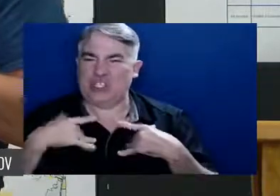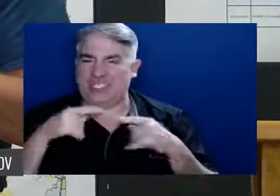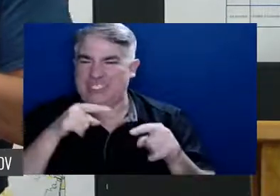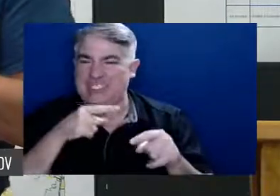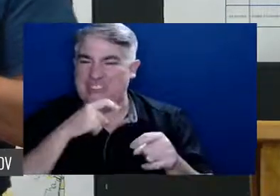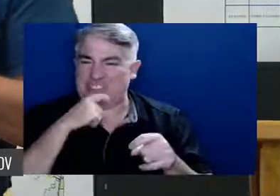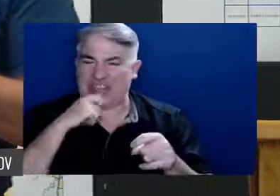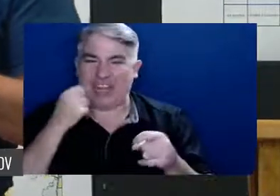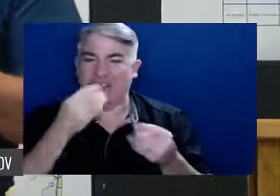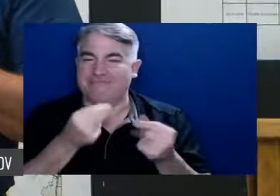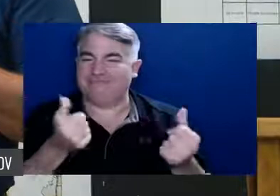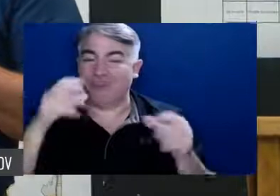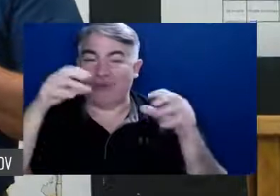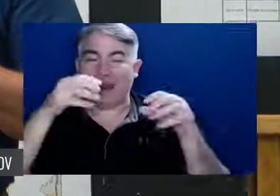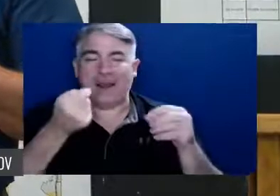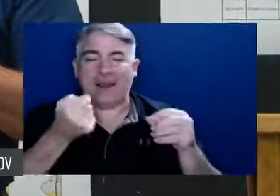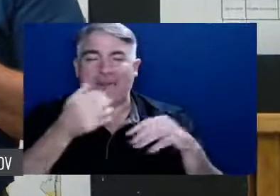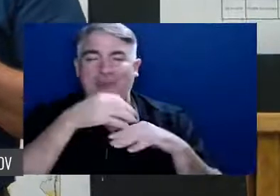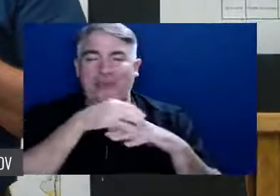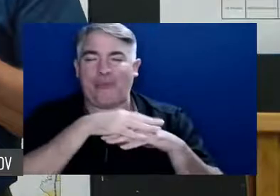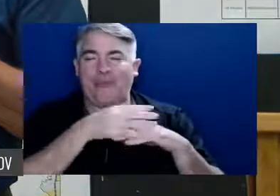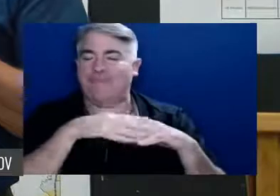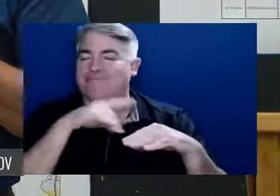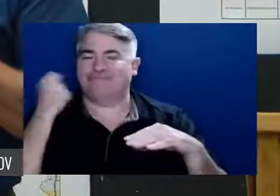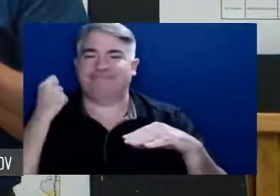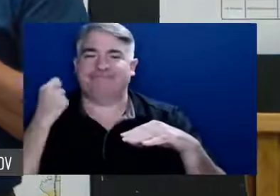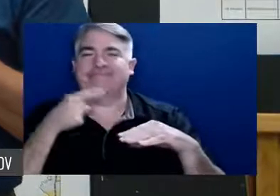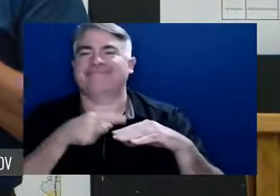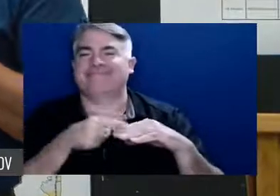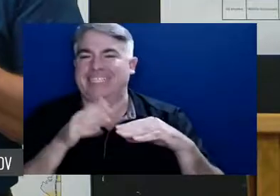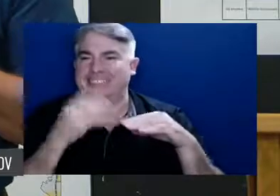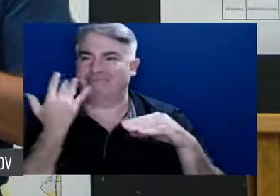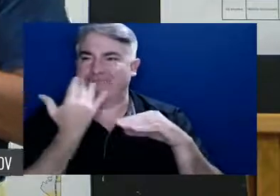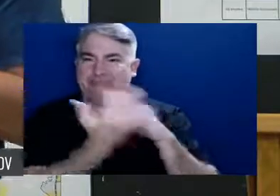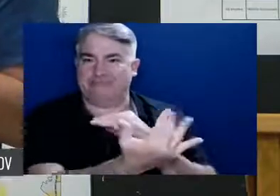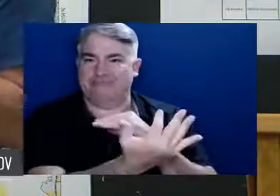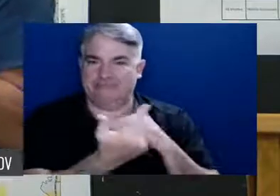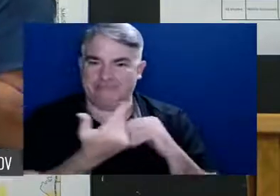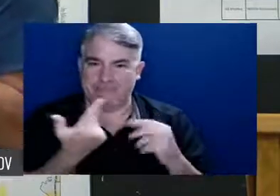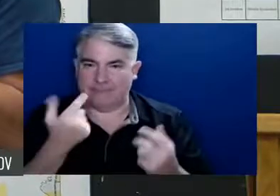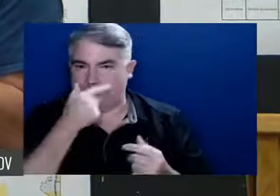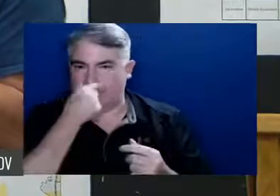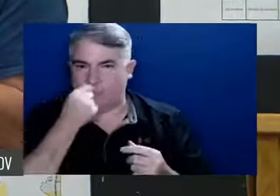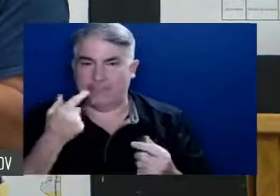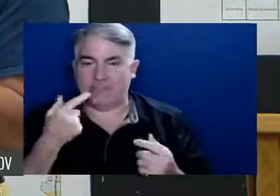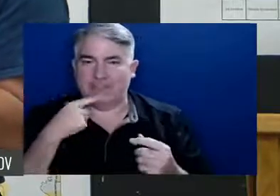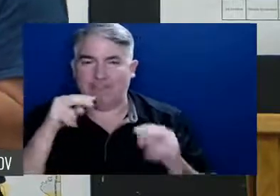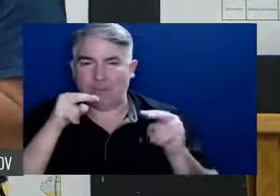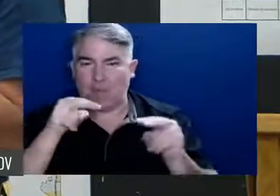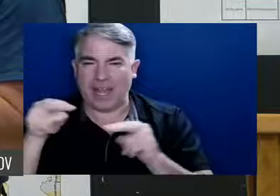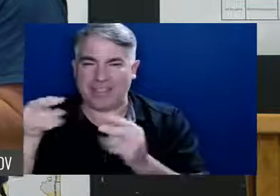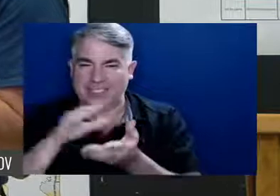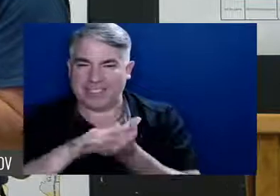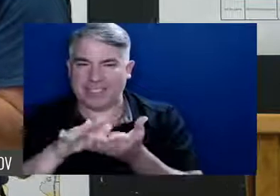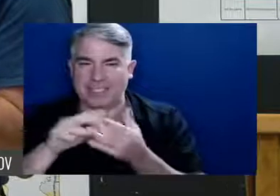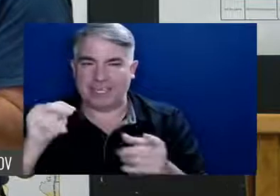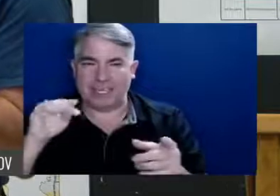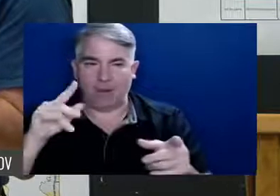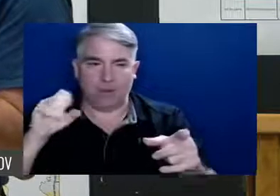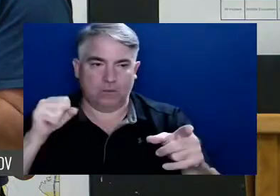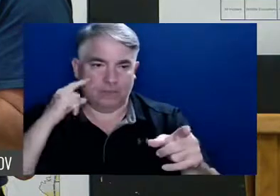will start seeing some activity in the needle cast, a little bit of low-intensity fire. And as things pick up a little